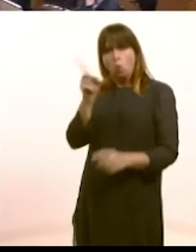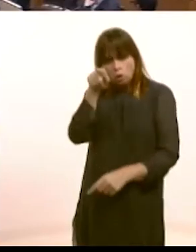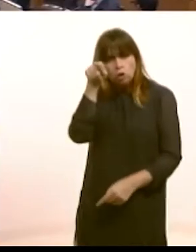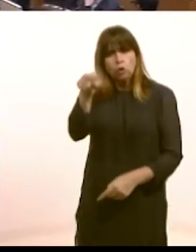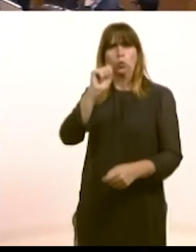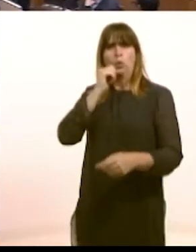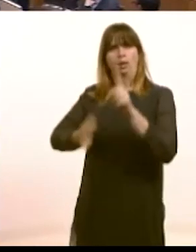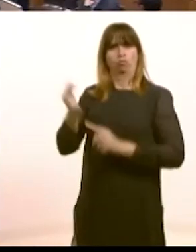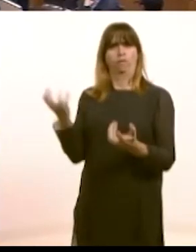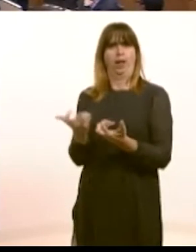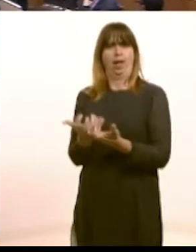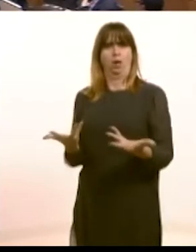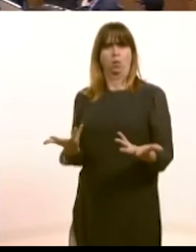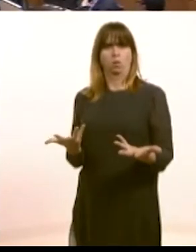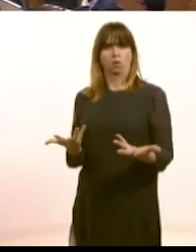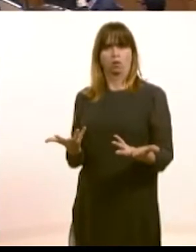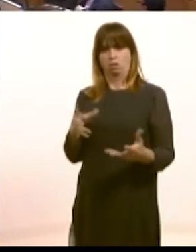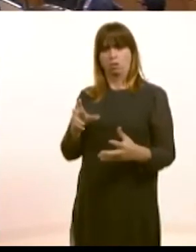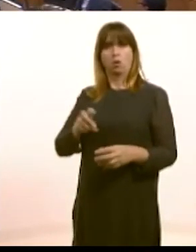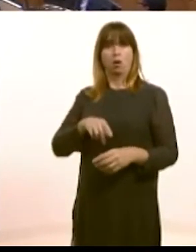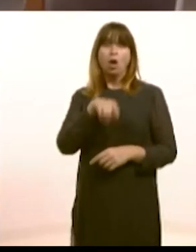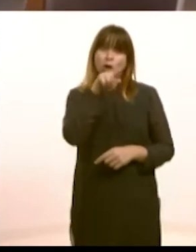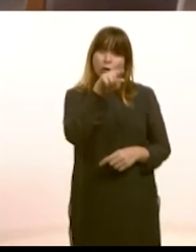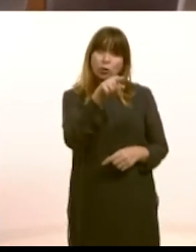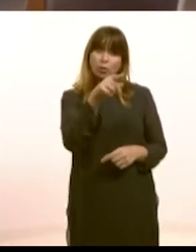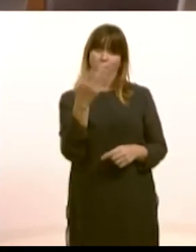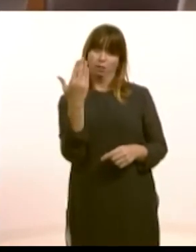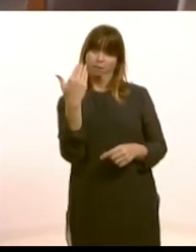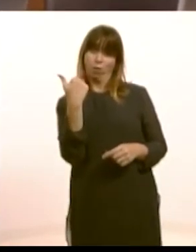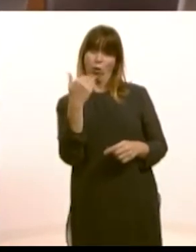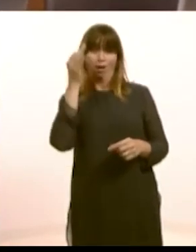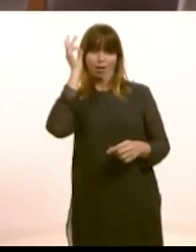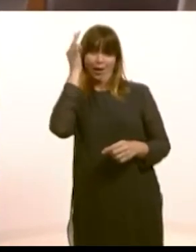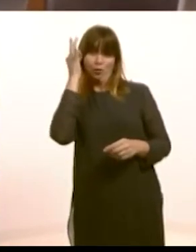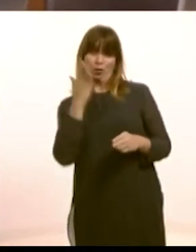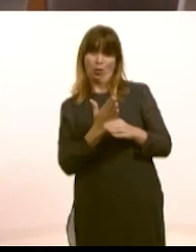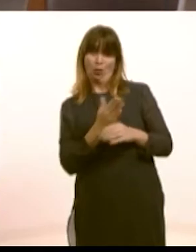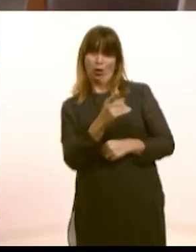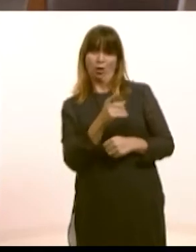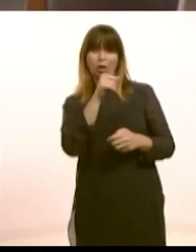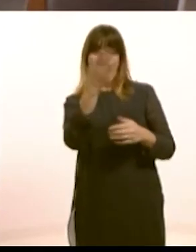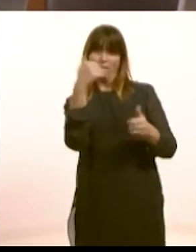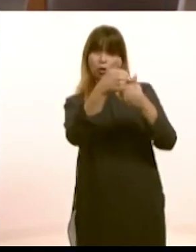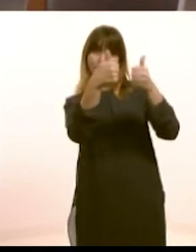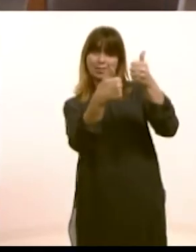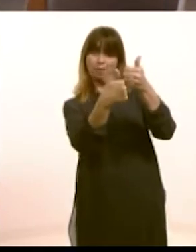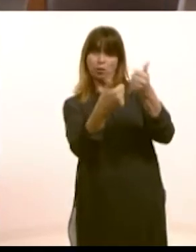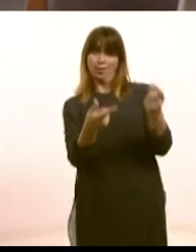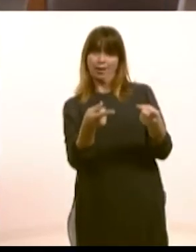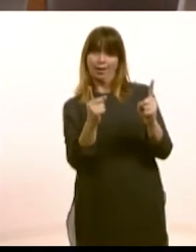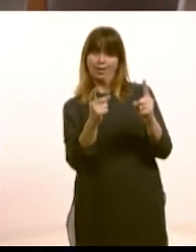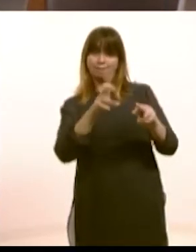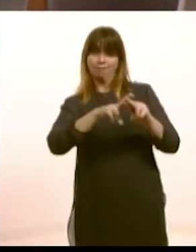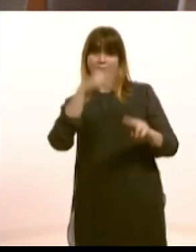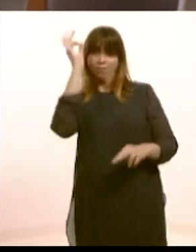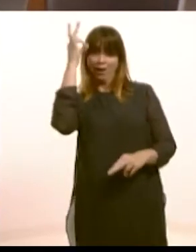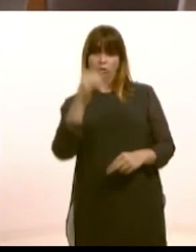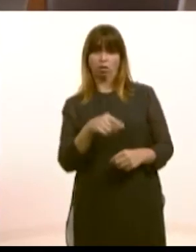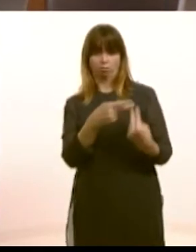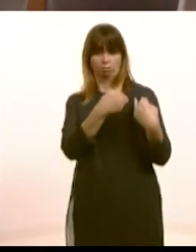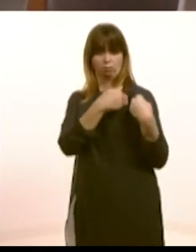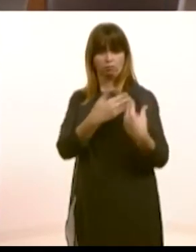I don't know what he did when he was deputy leader of Cardiff, because, of course, the council does have a responsibility, not for the railway station, I accept, but certainly for